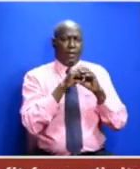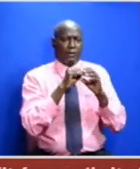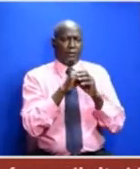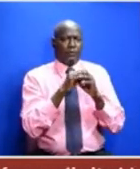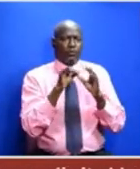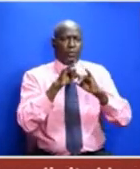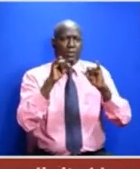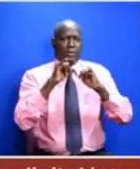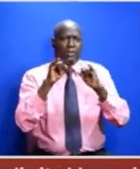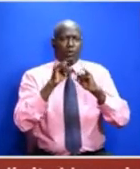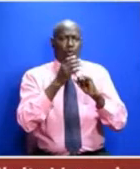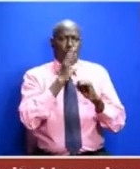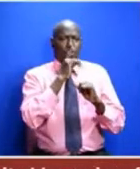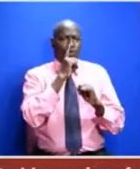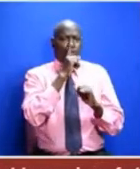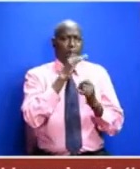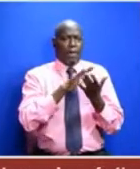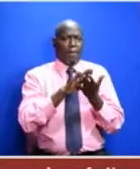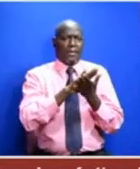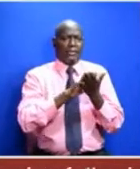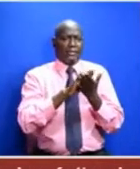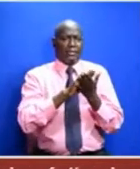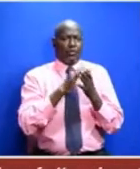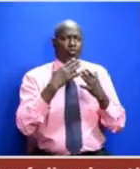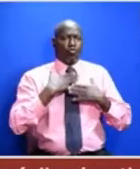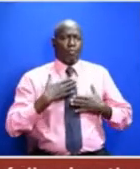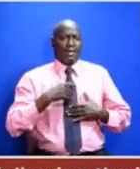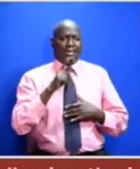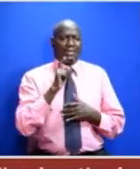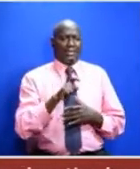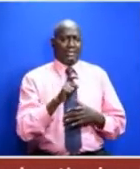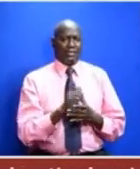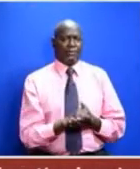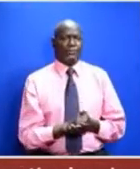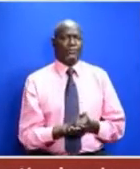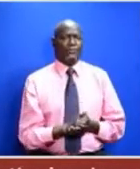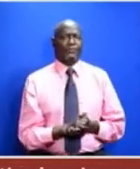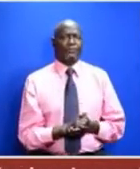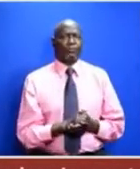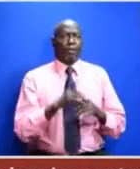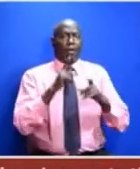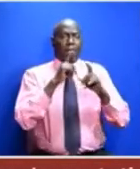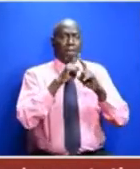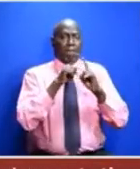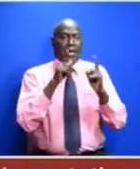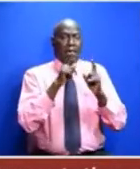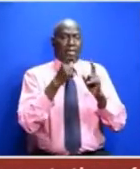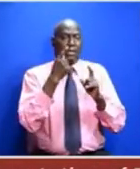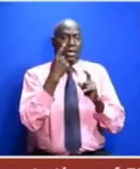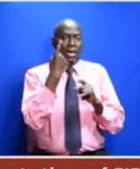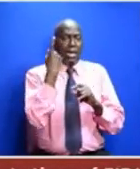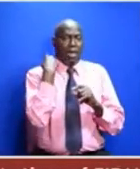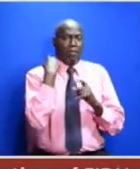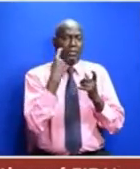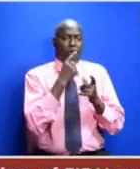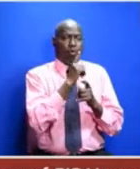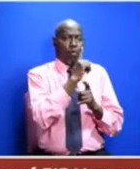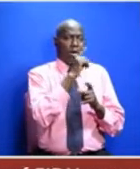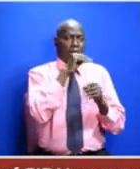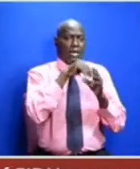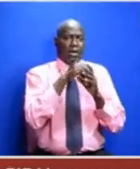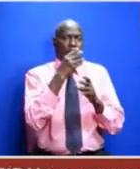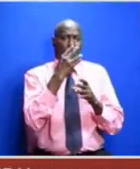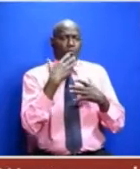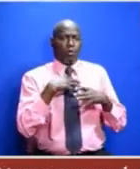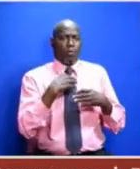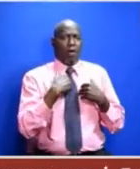water is one of our most basic human needs. But according to statistics, 1 in 4 people